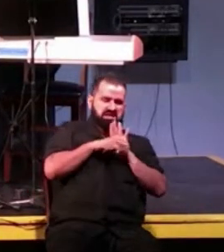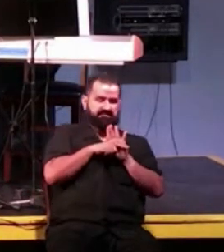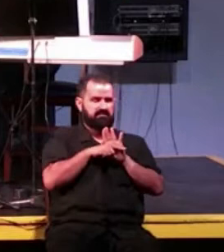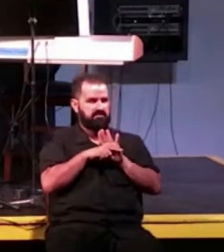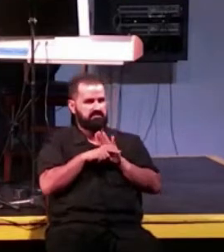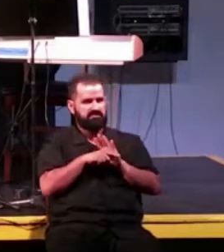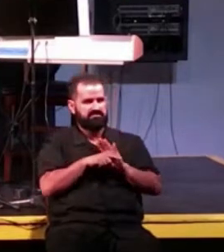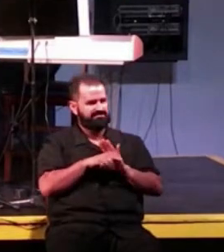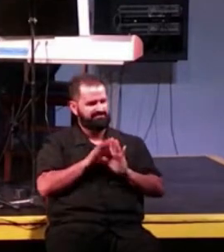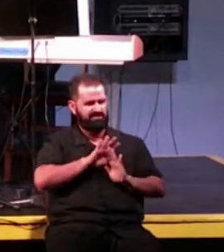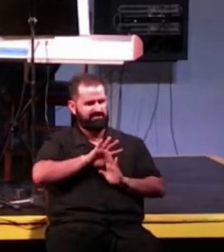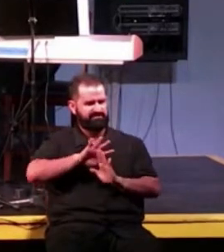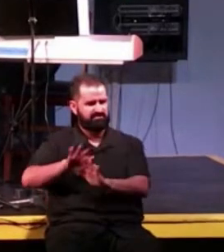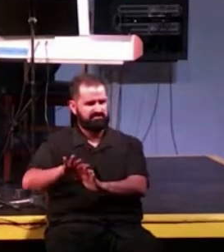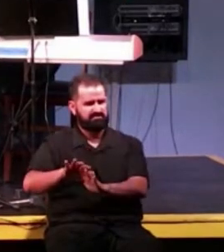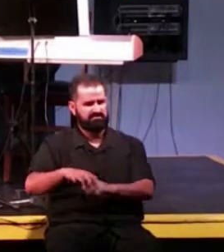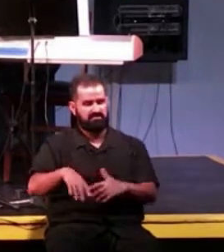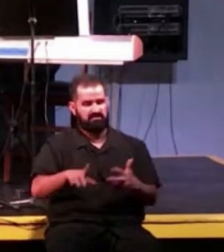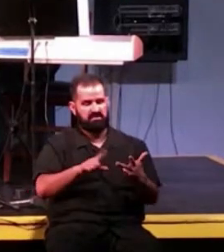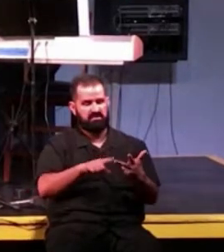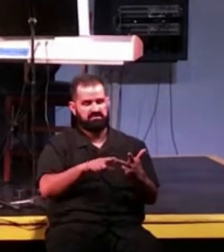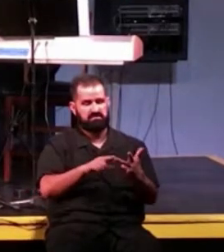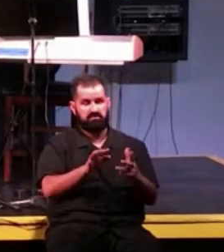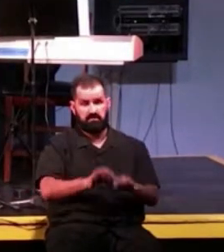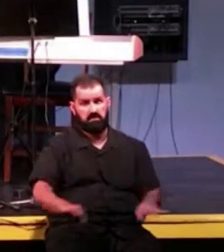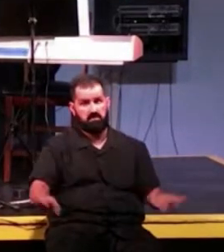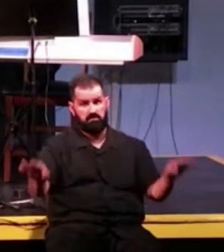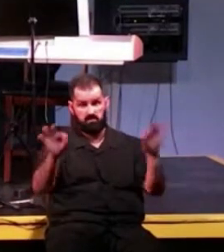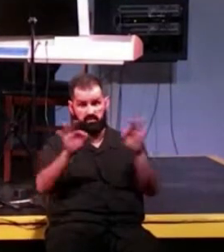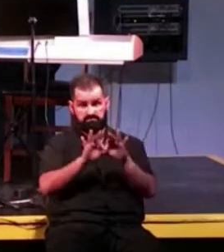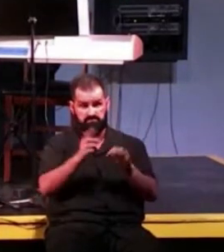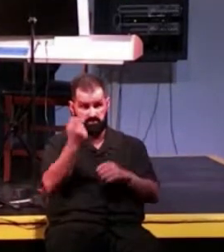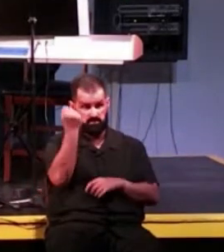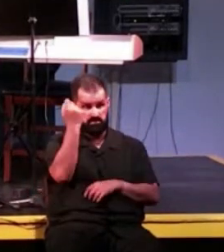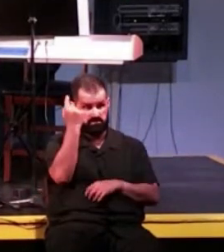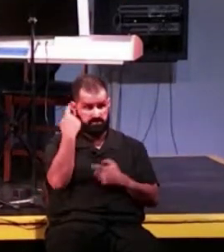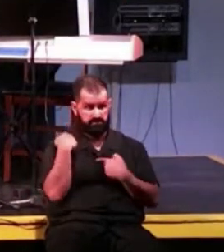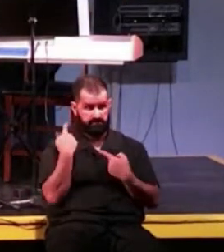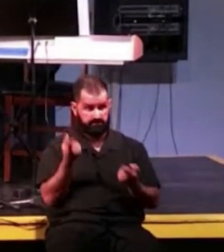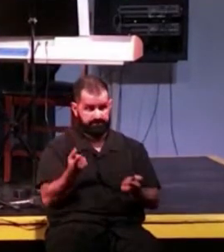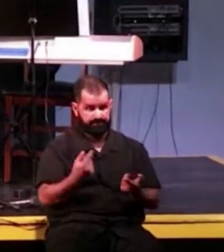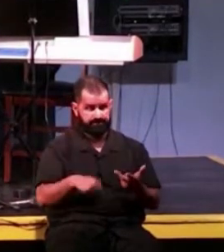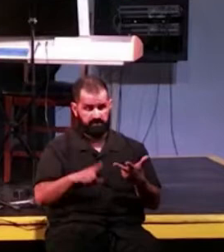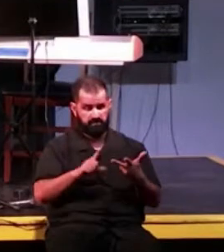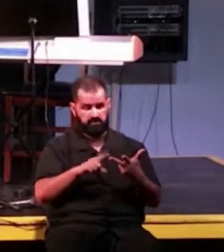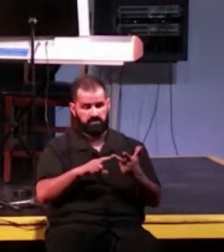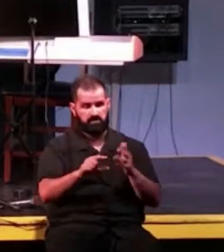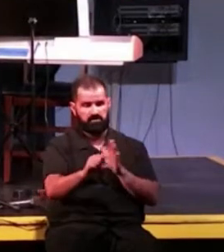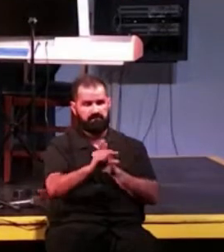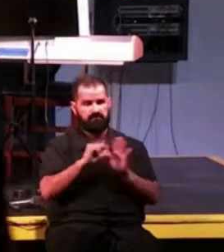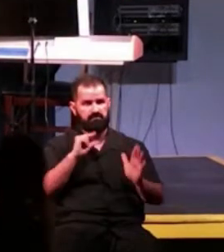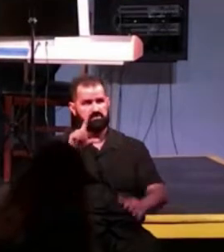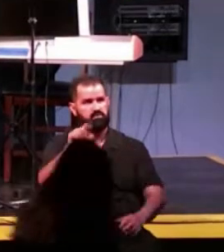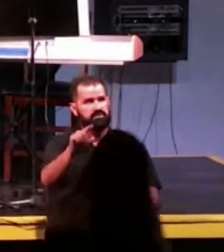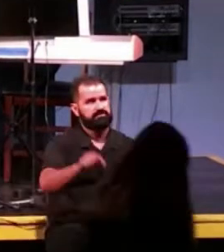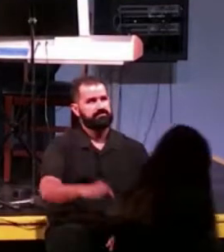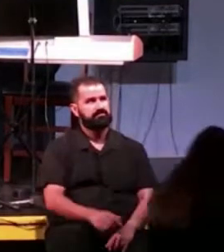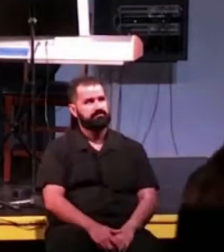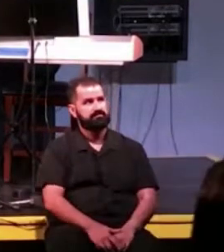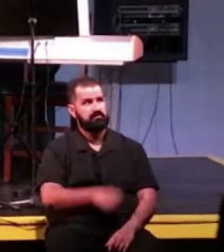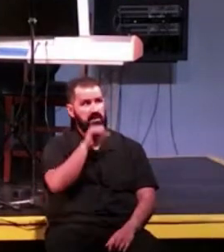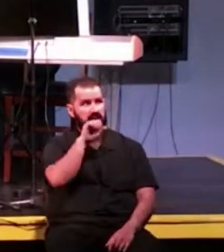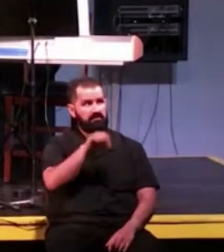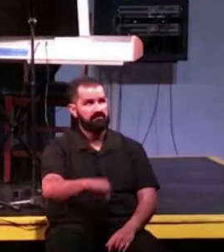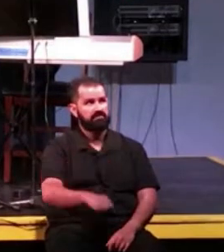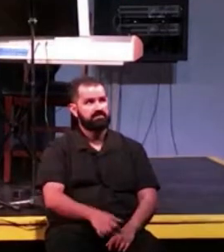last one. Very important. You guys with me today? Yeah. Here's the last one, verse 20. I love